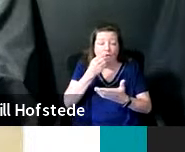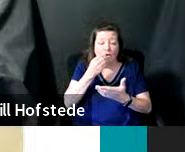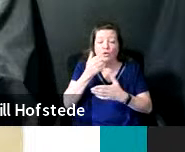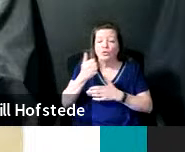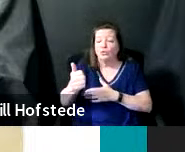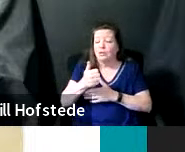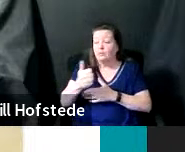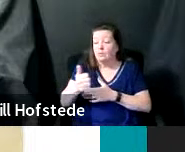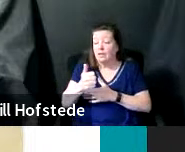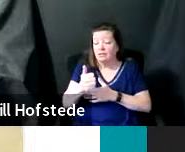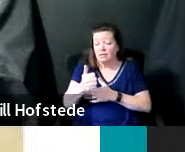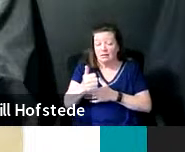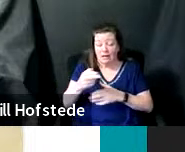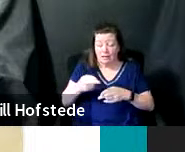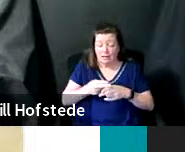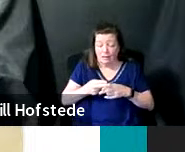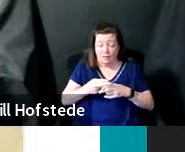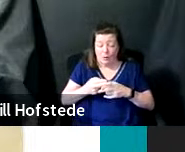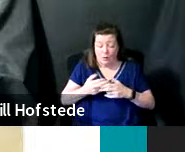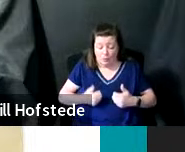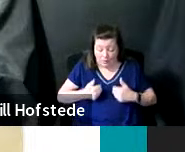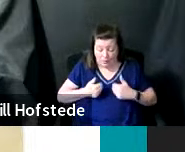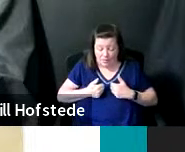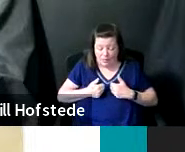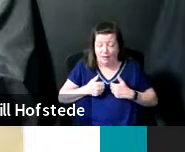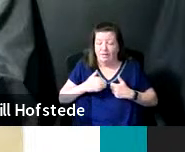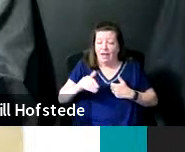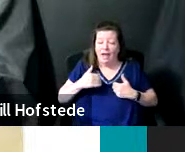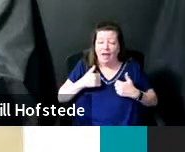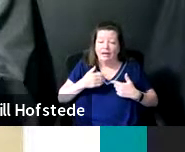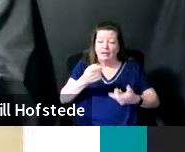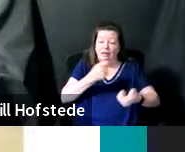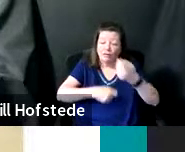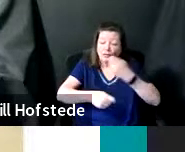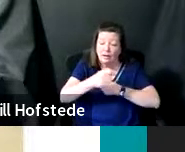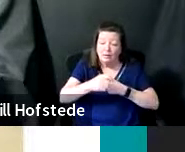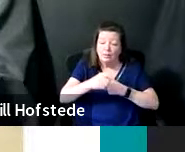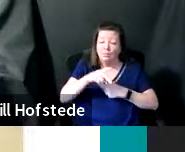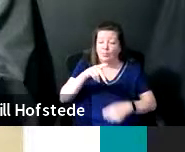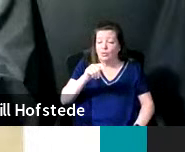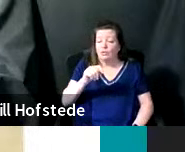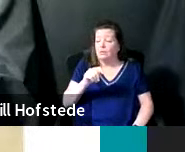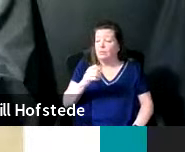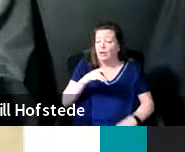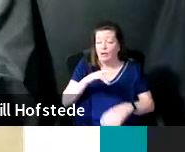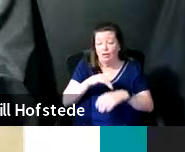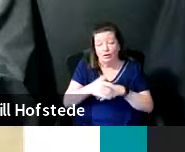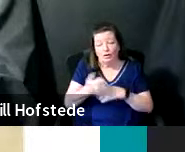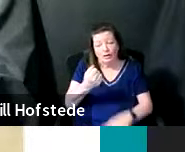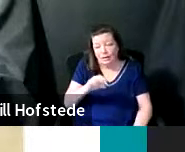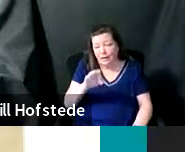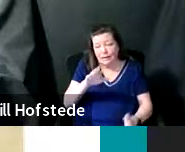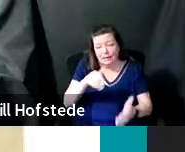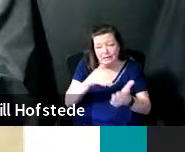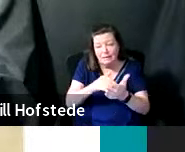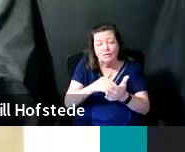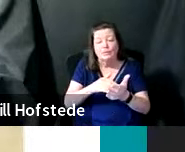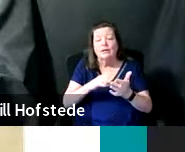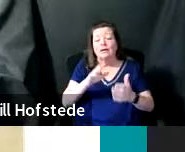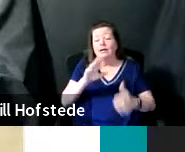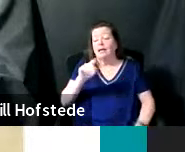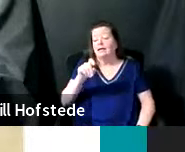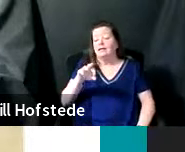temporary residence and as a trading post. But in the early 19th century, white settlement disrupted the